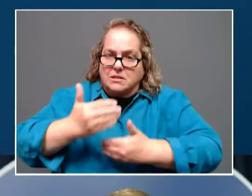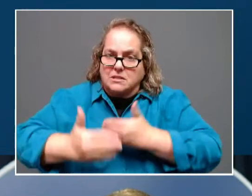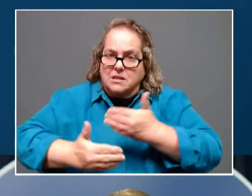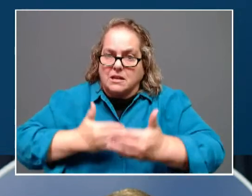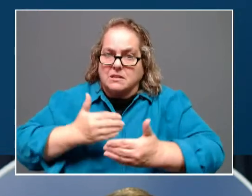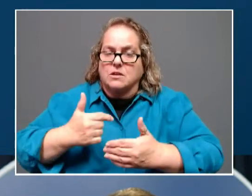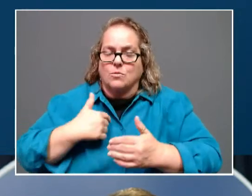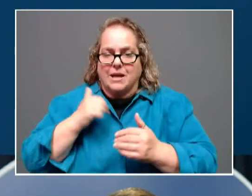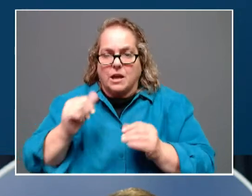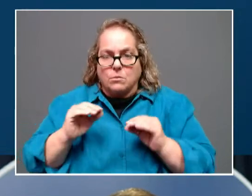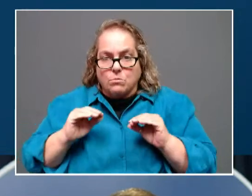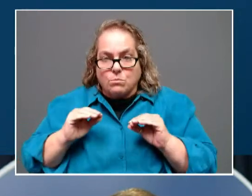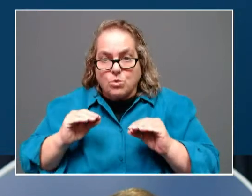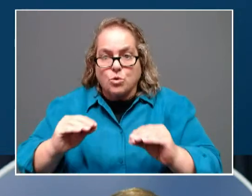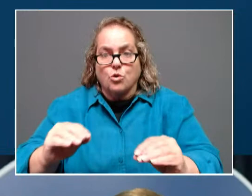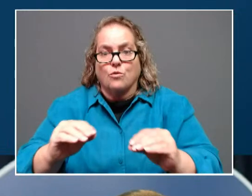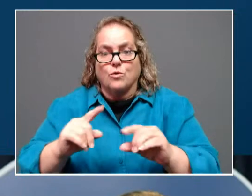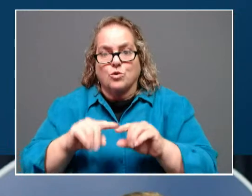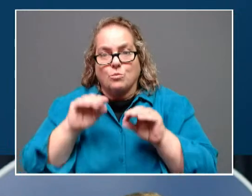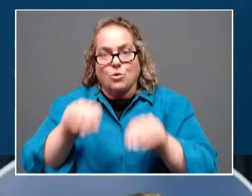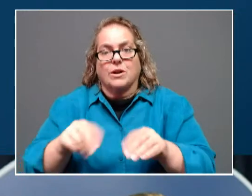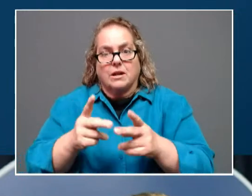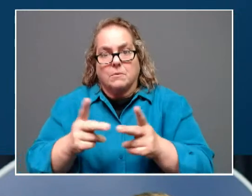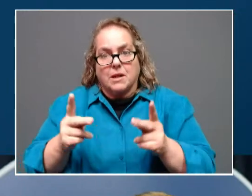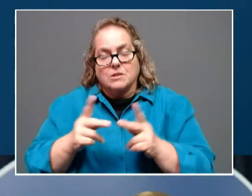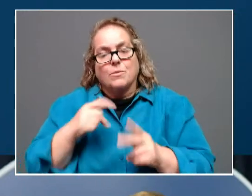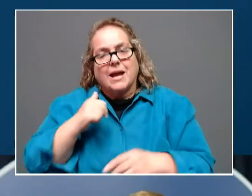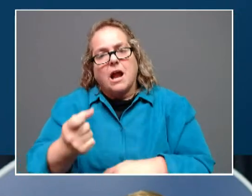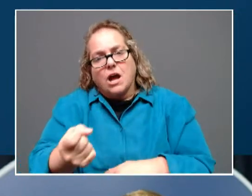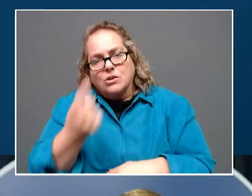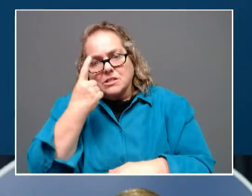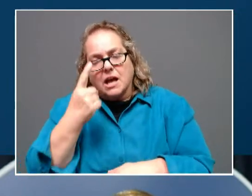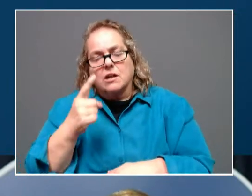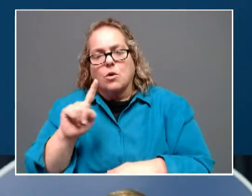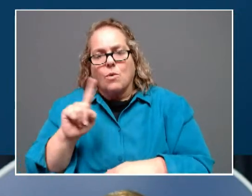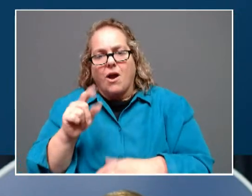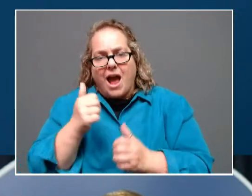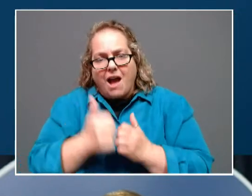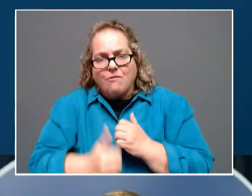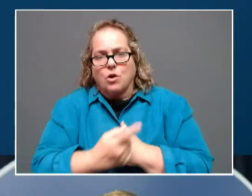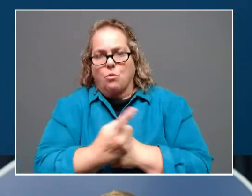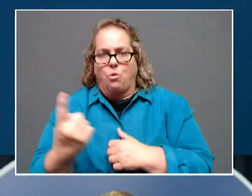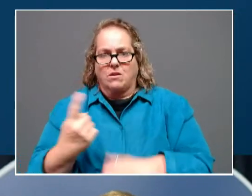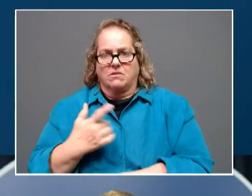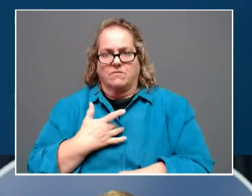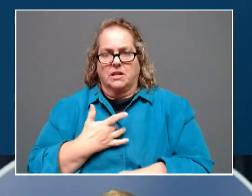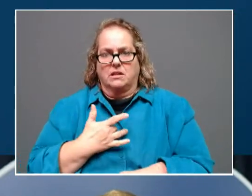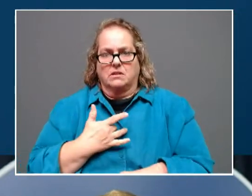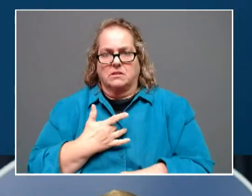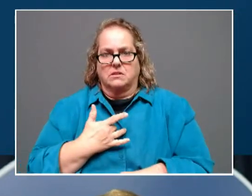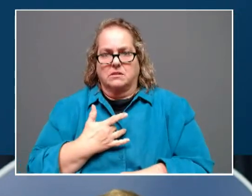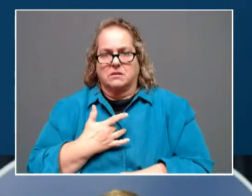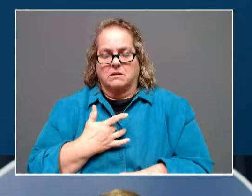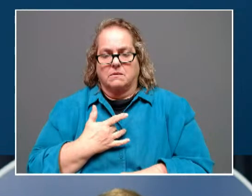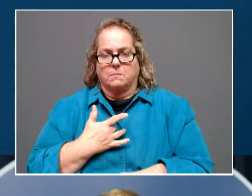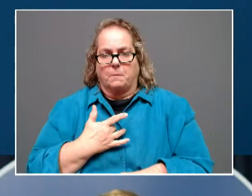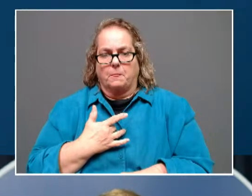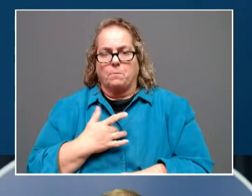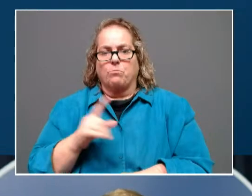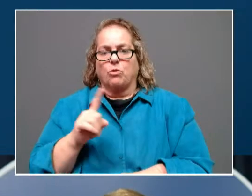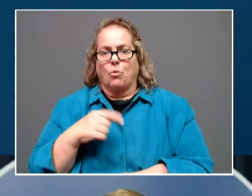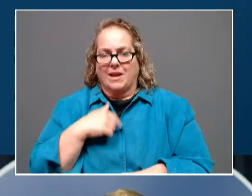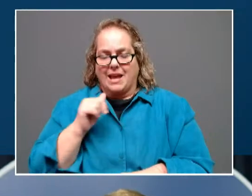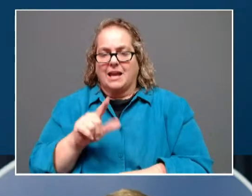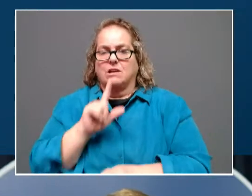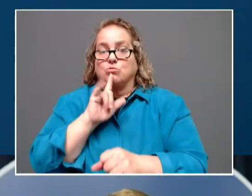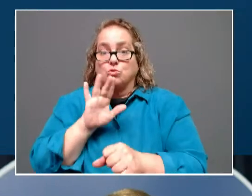forward that we're putting in place so that we can understand where everybody is coming from, where we can ensure